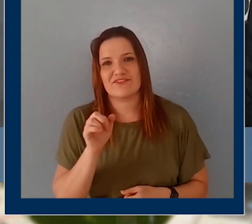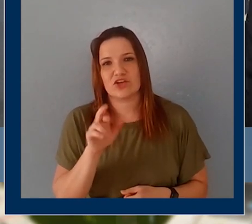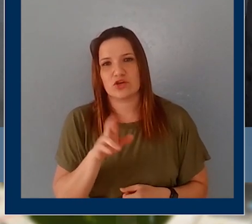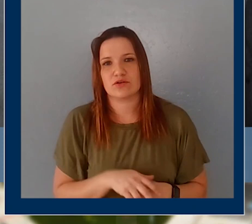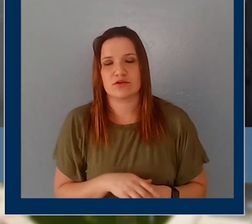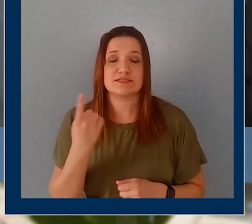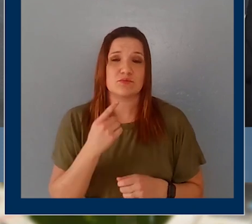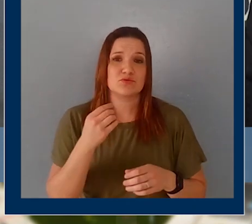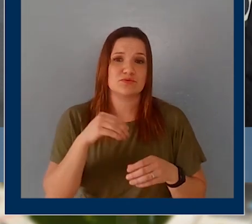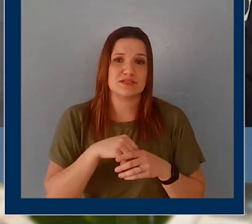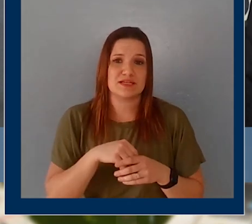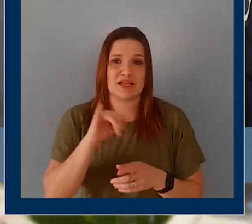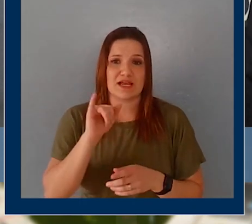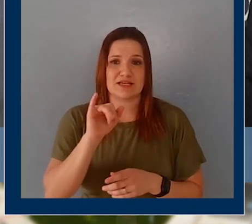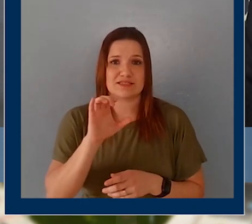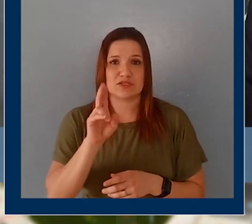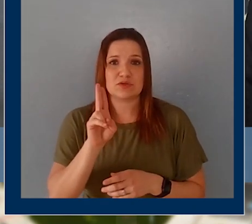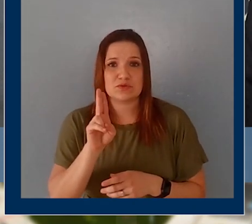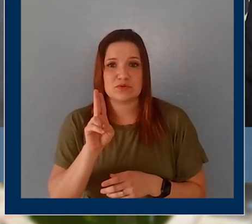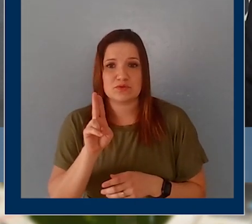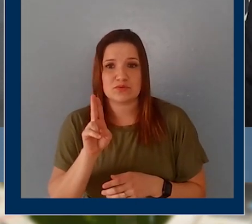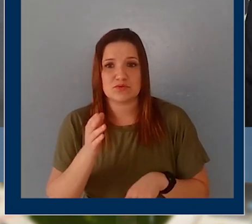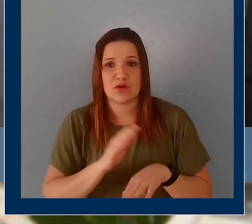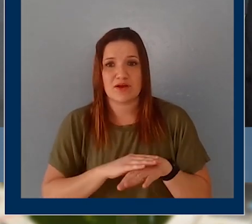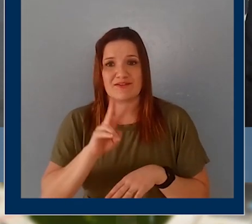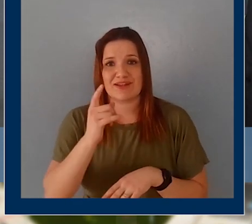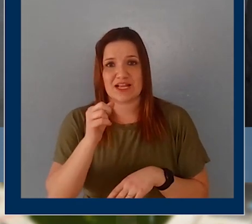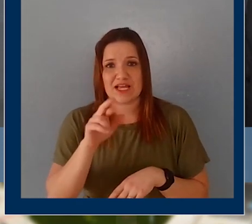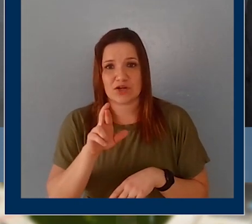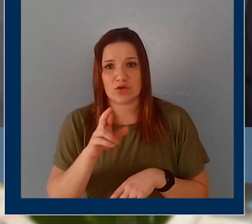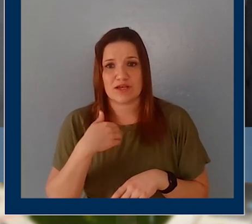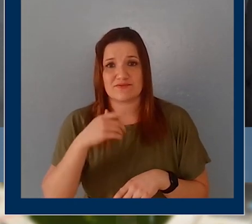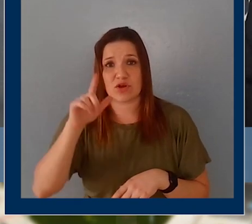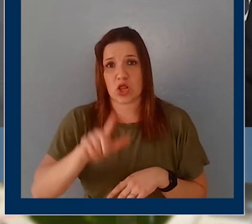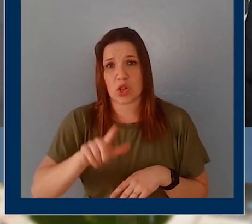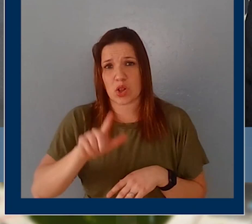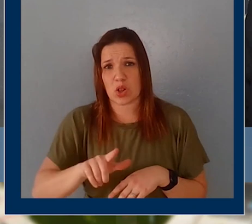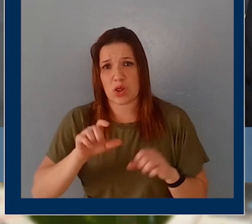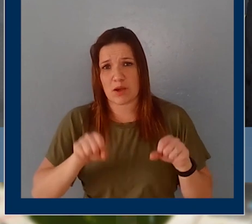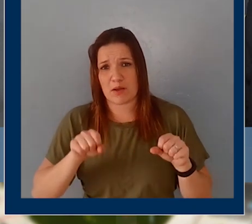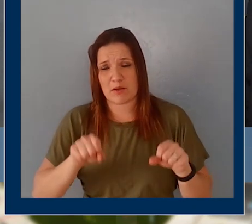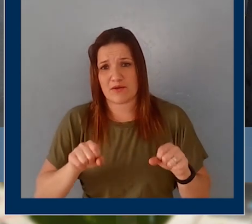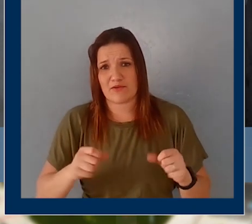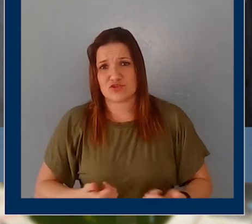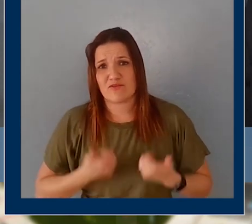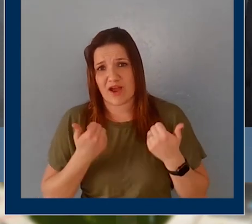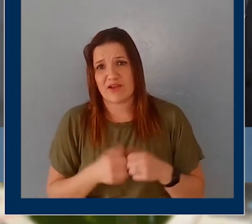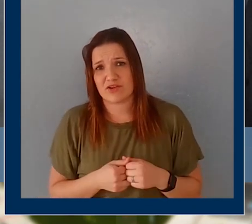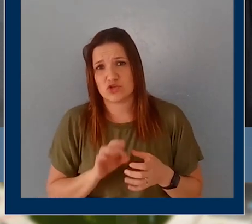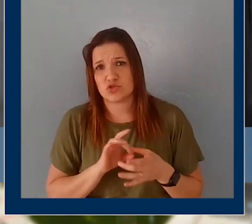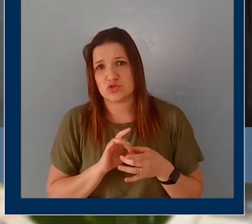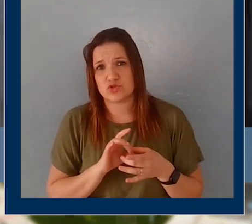bed for another critically ill patient that has a much higher probability of survival